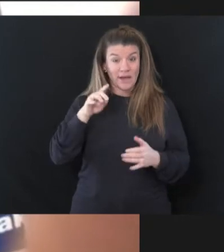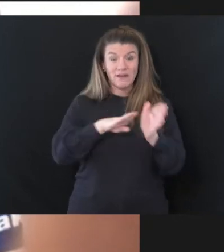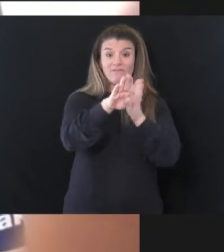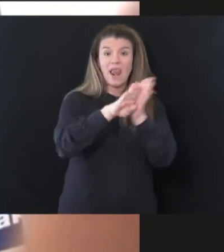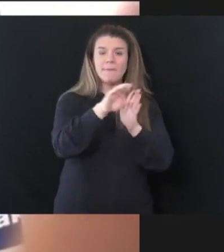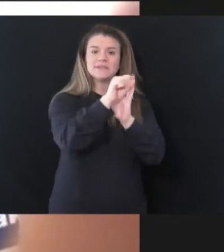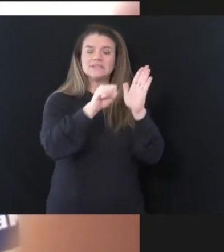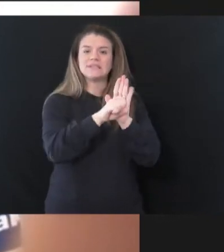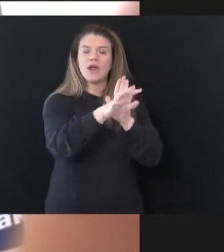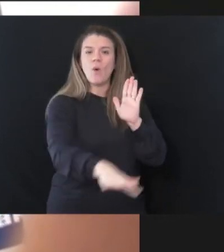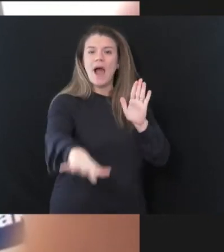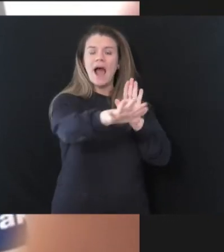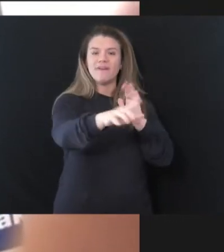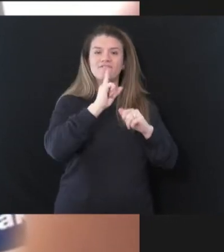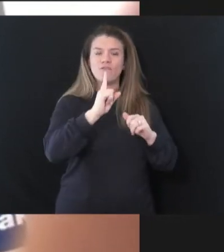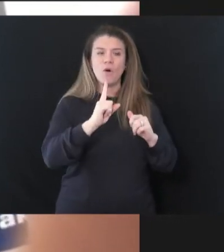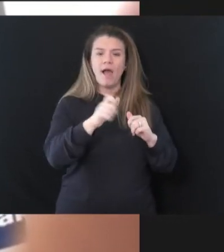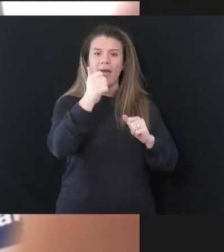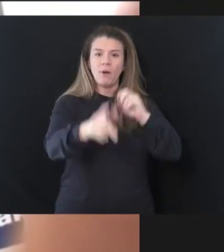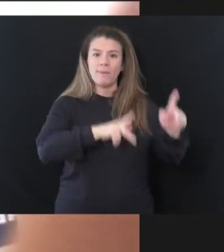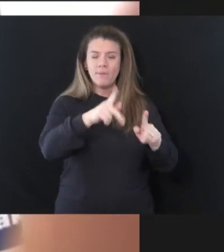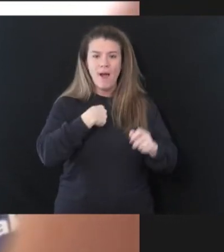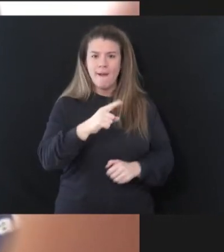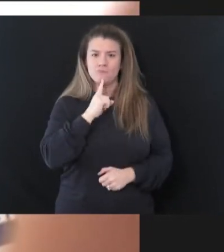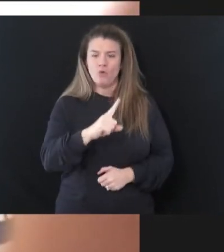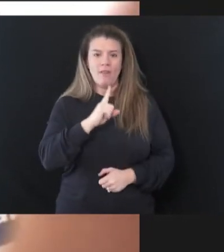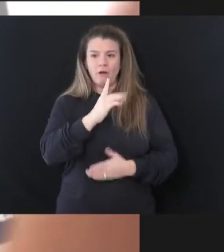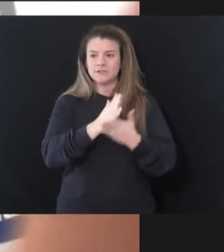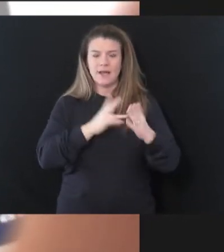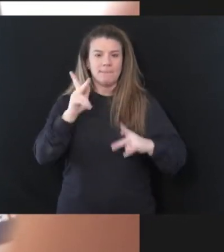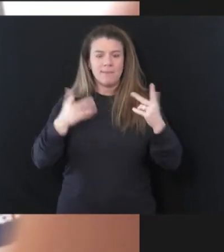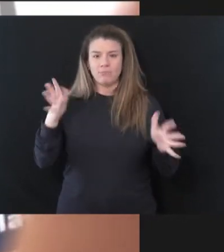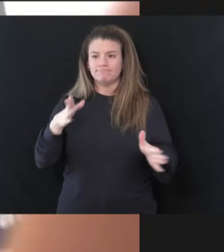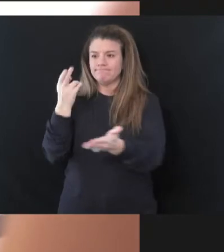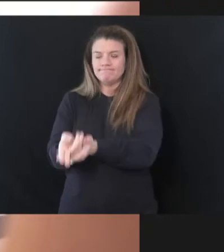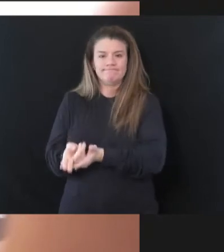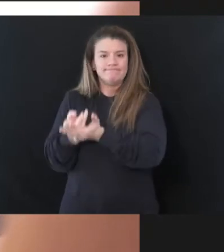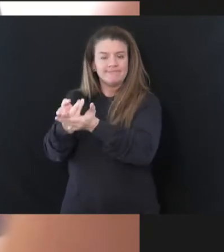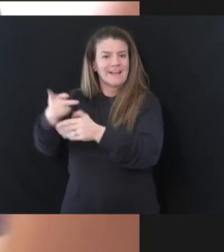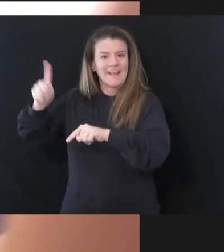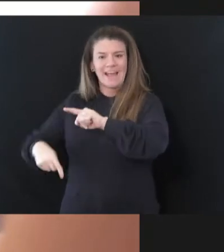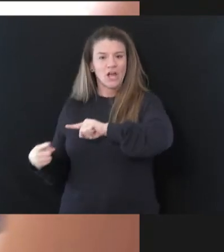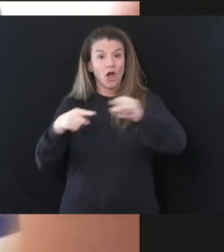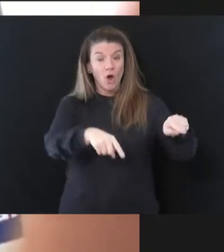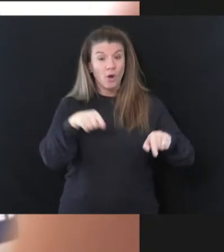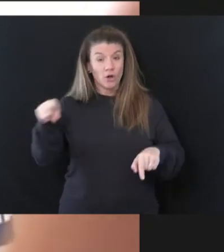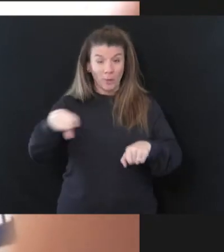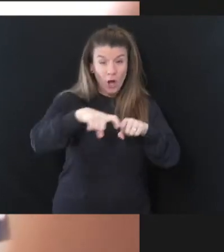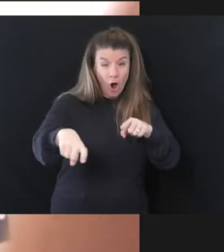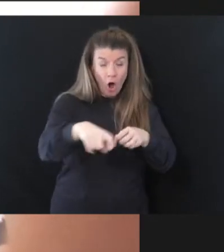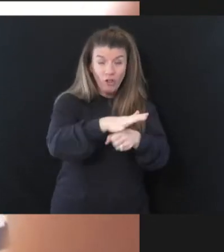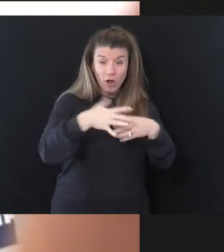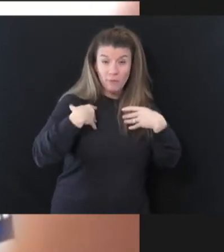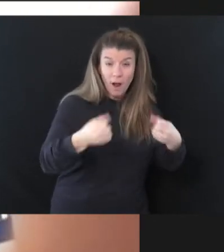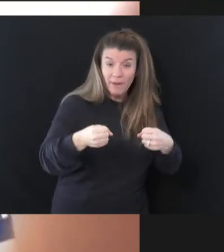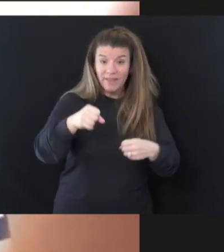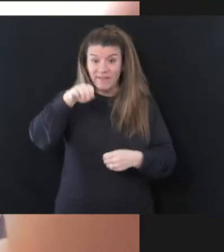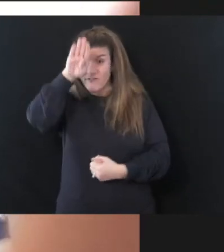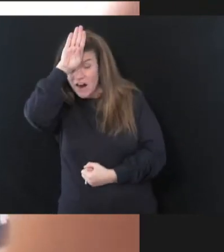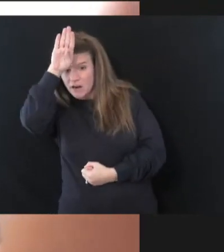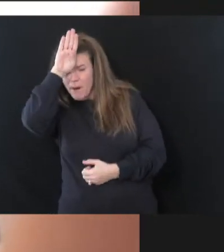people. I would imagine we have a lot of homebound, bedridden people in West Virginia. Do they call their local health department? Do they call the fire department? How do they